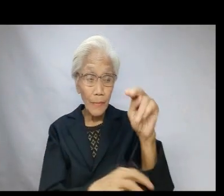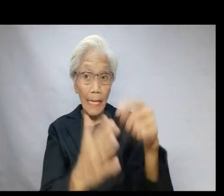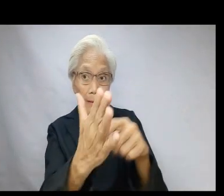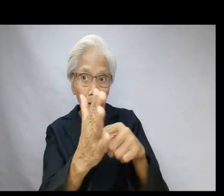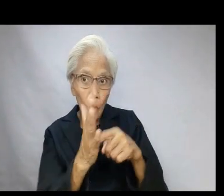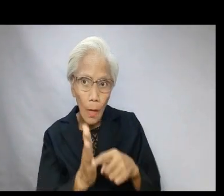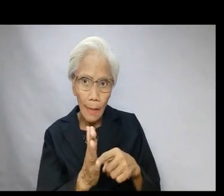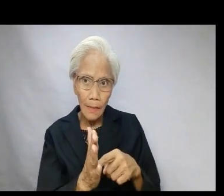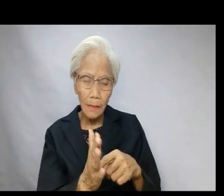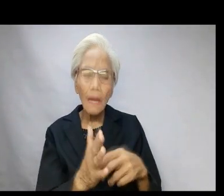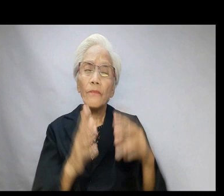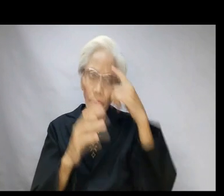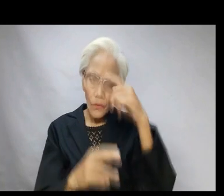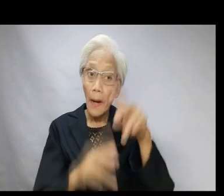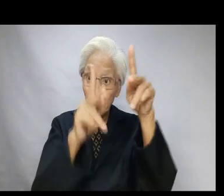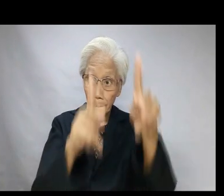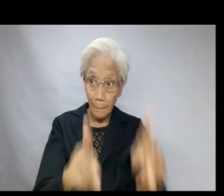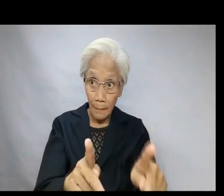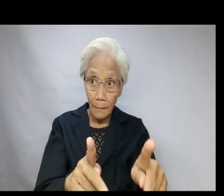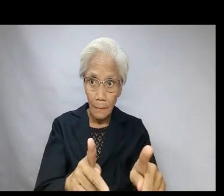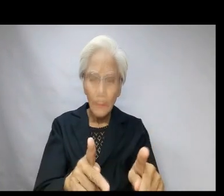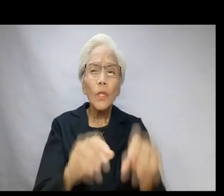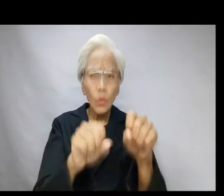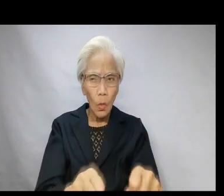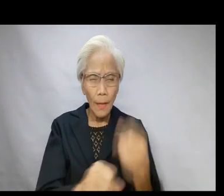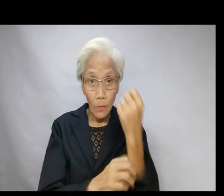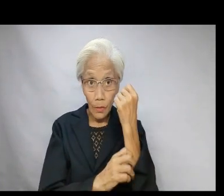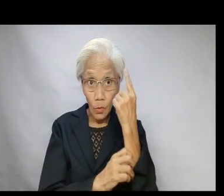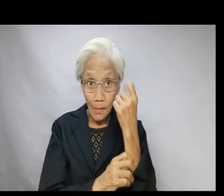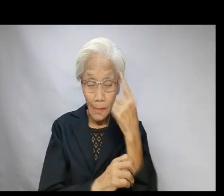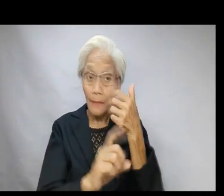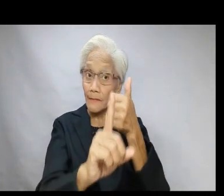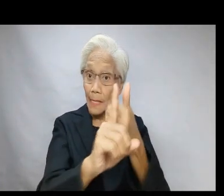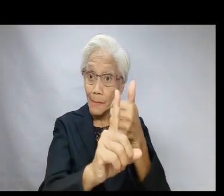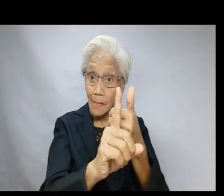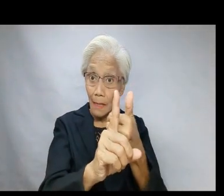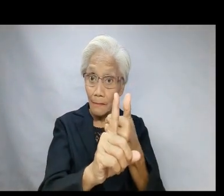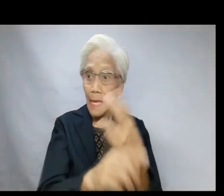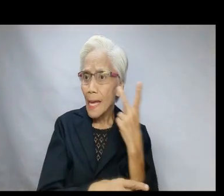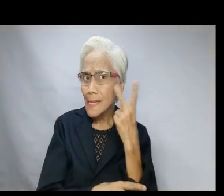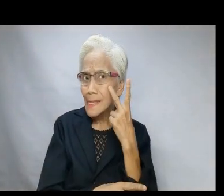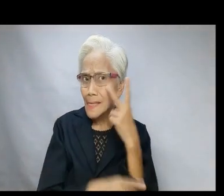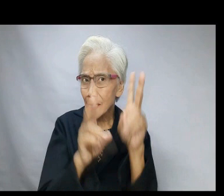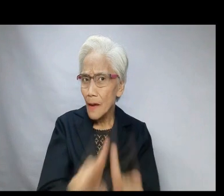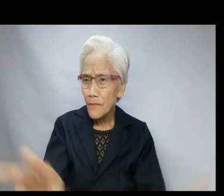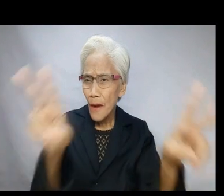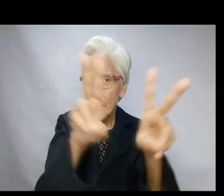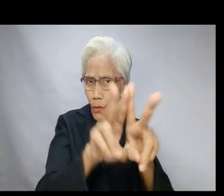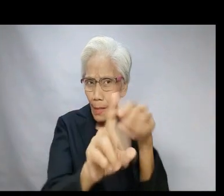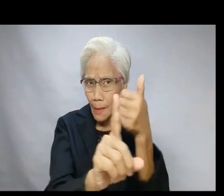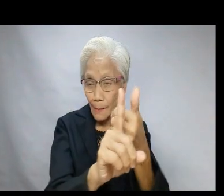This highest level of needs requires, therefore, for a human being to understand